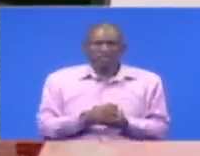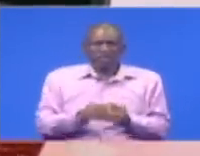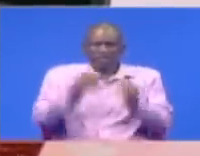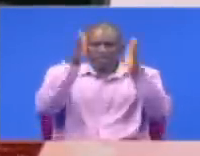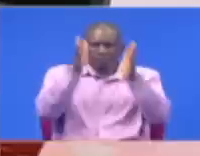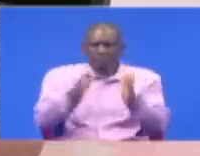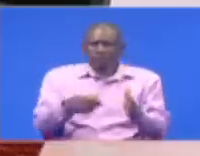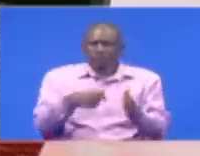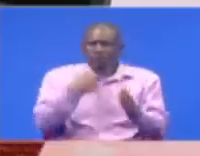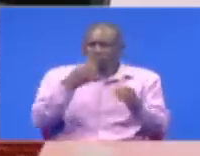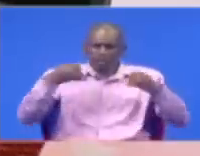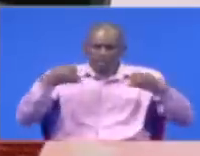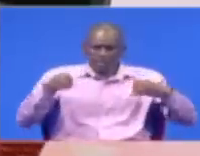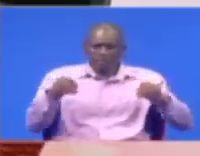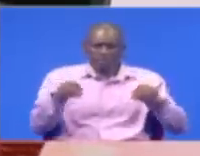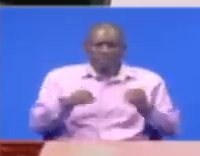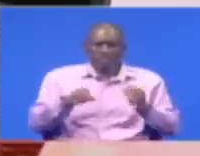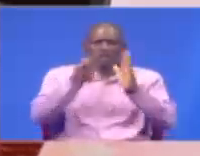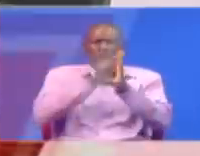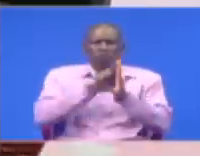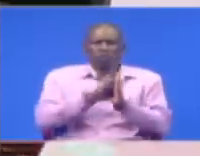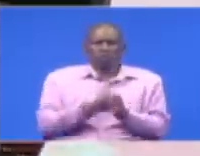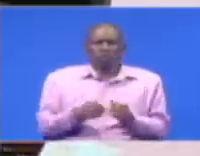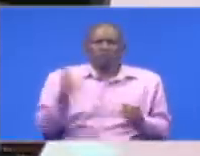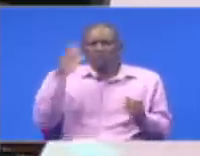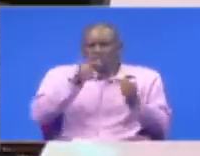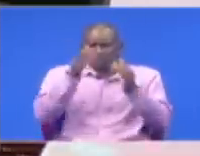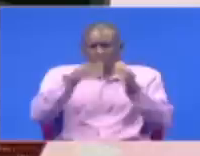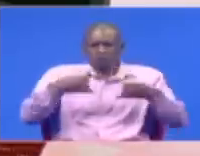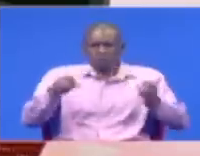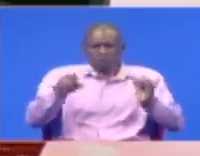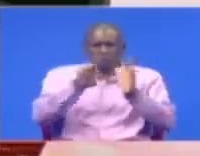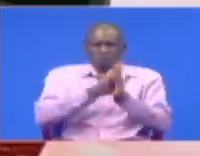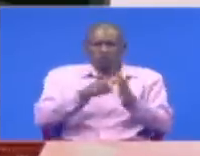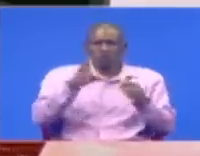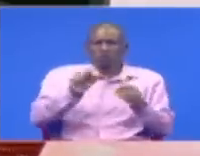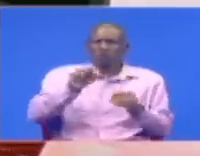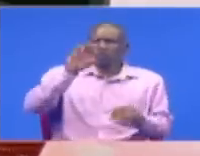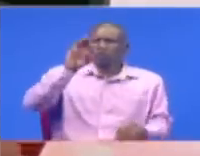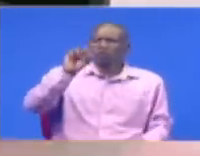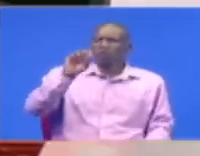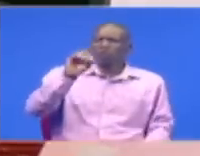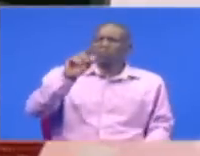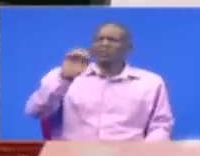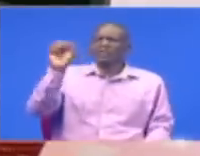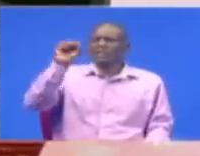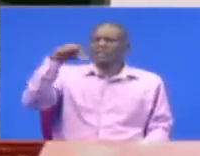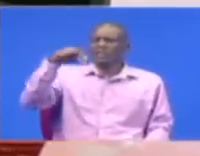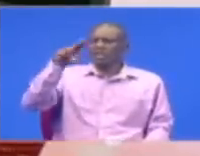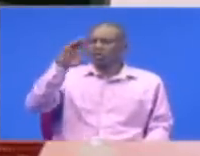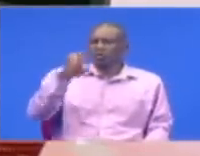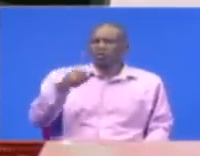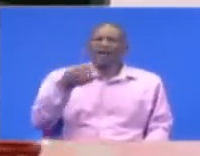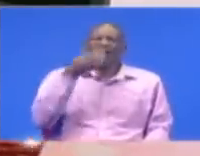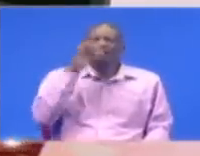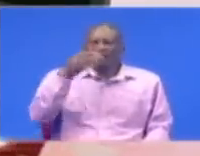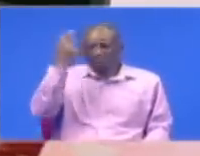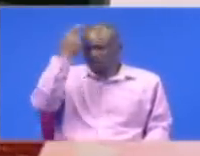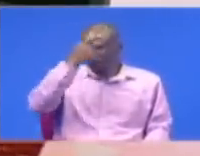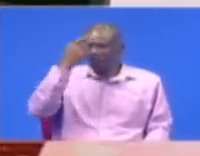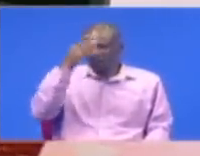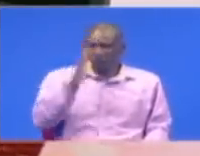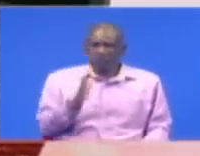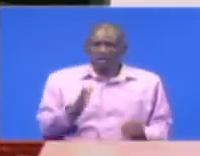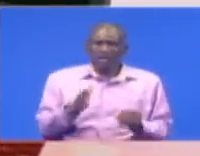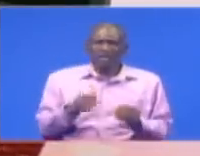somebody to enforce the laws. So Montesquieu, a French philosopher, is the one